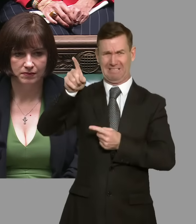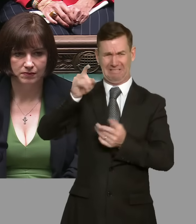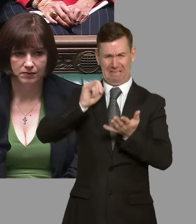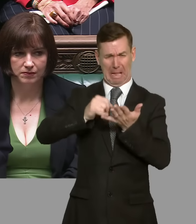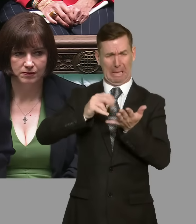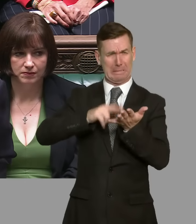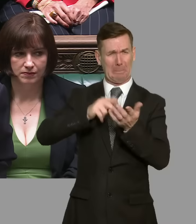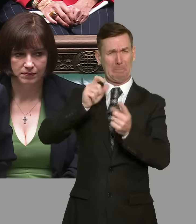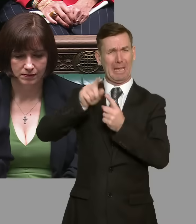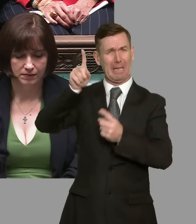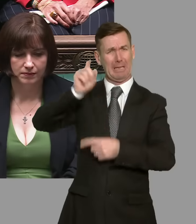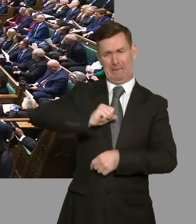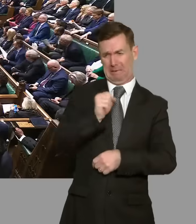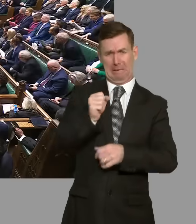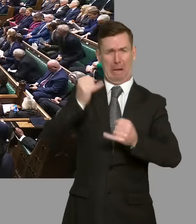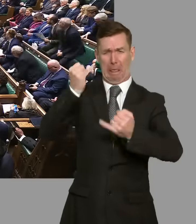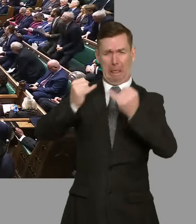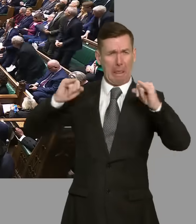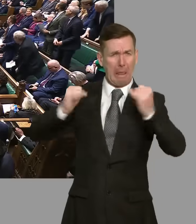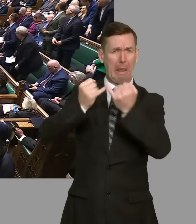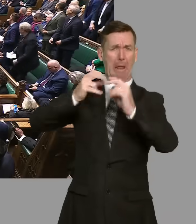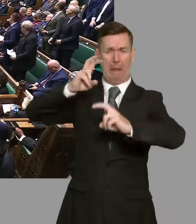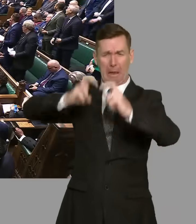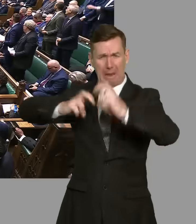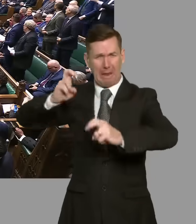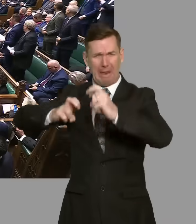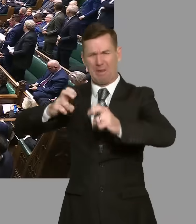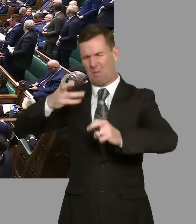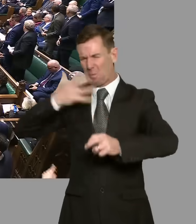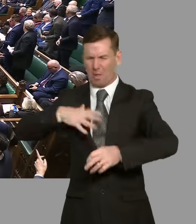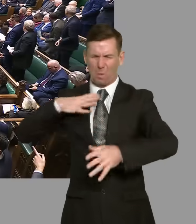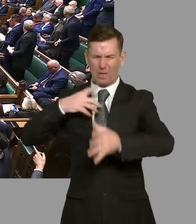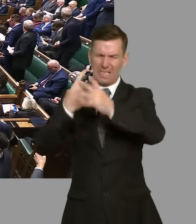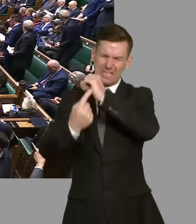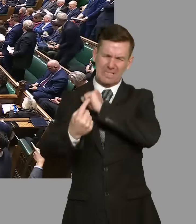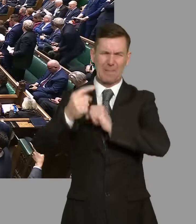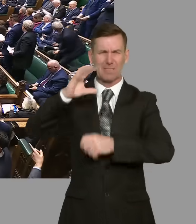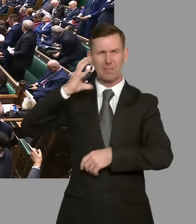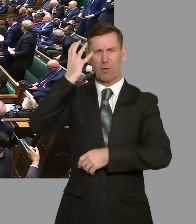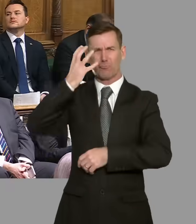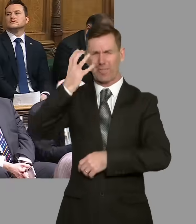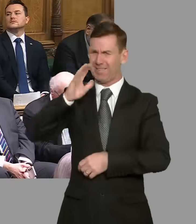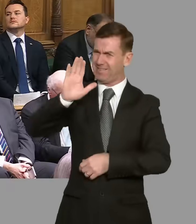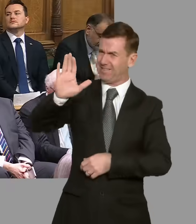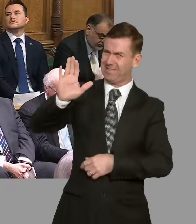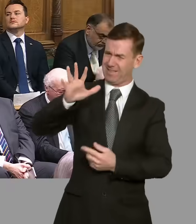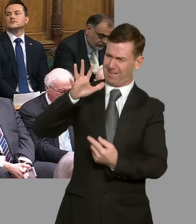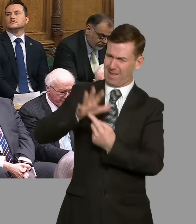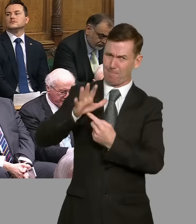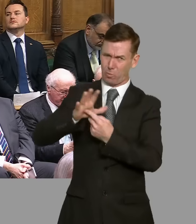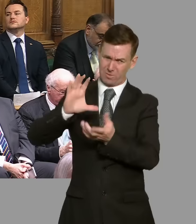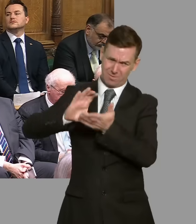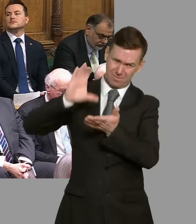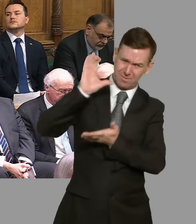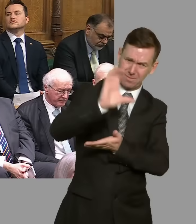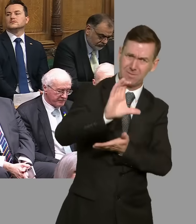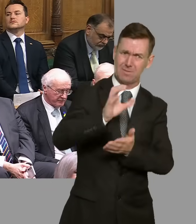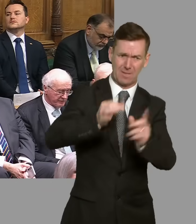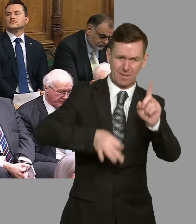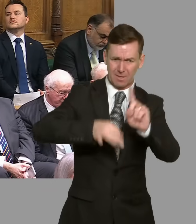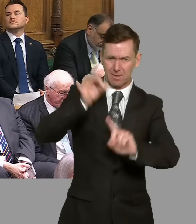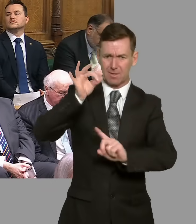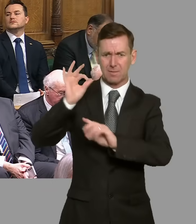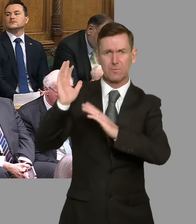fix Scotland's public services. Robin Swan. Thank you very much, Mr Speaker. Challenging economic activity and